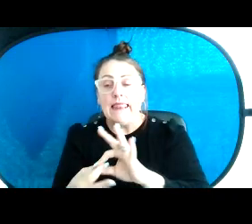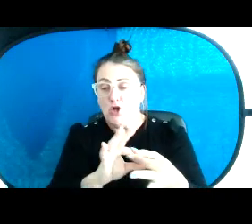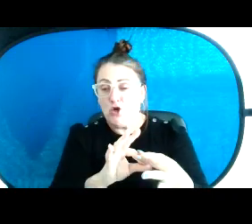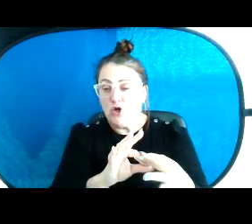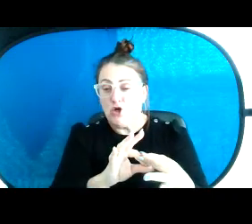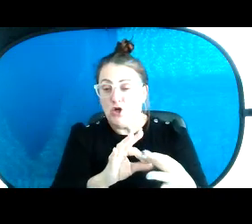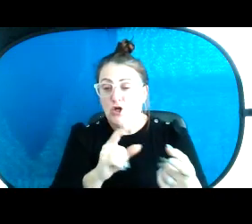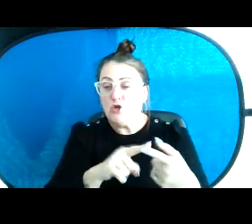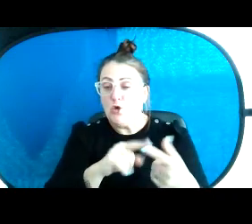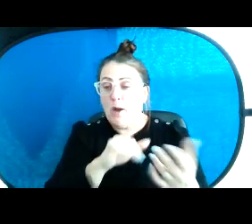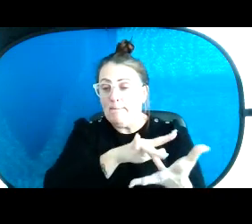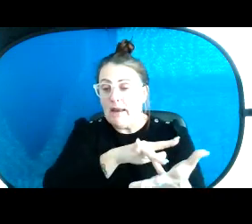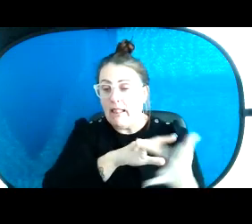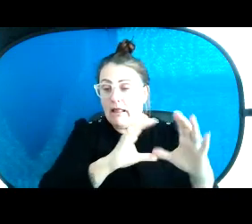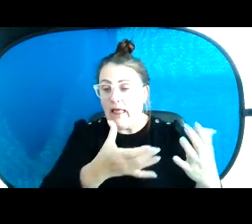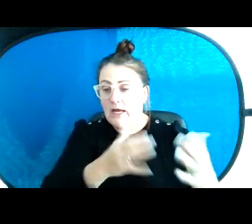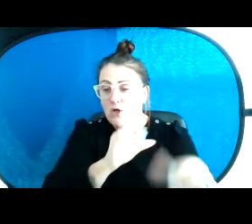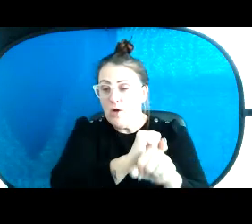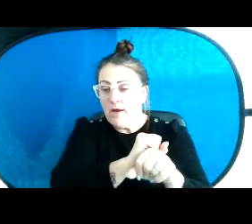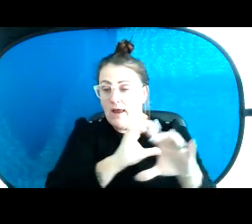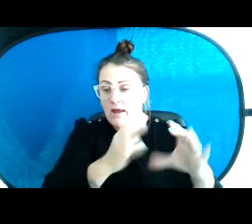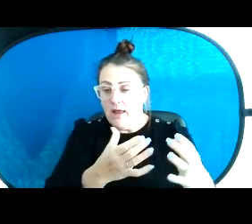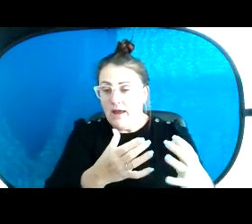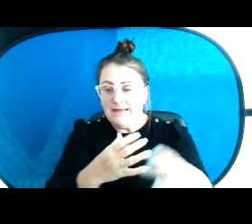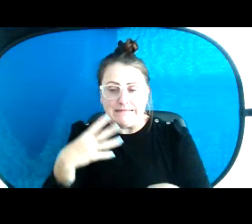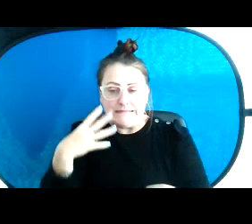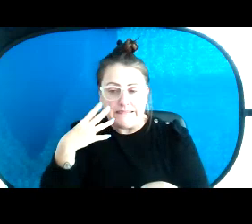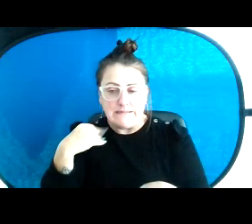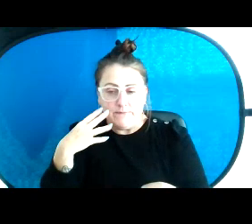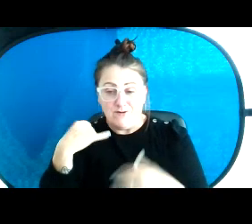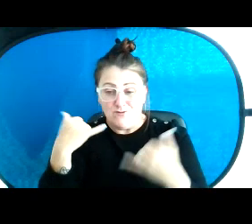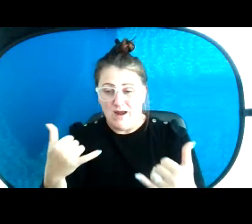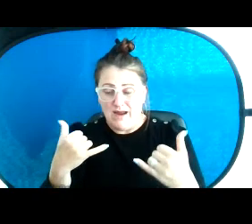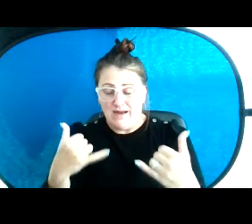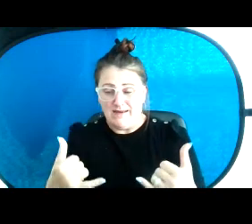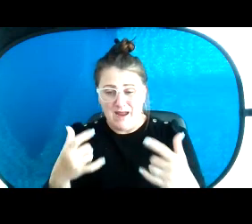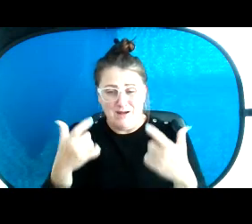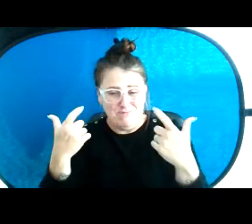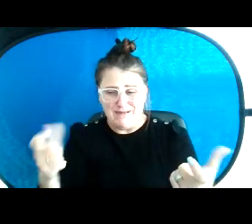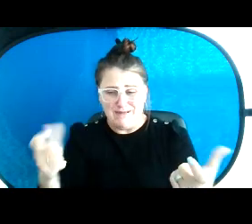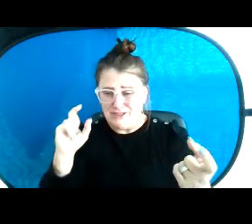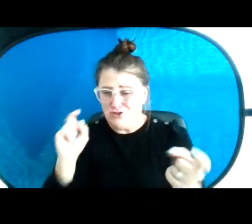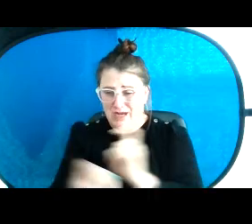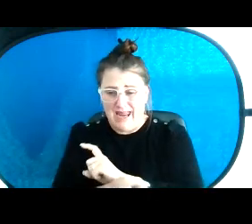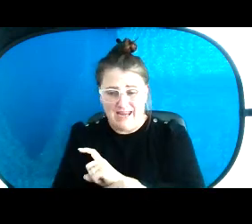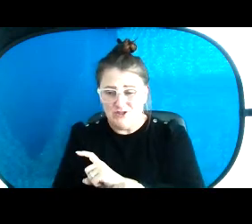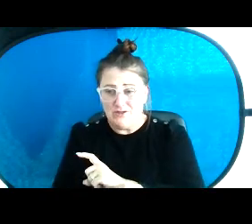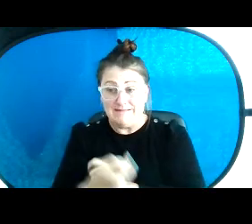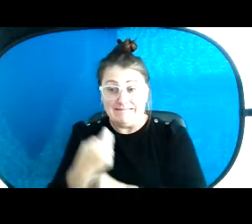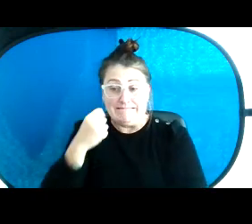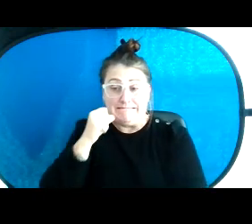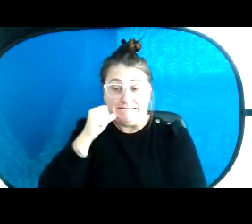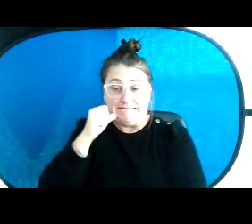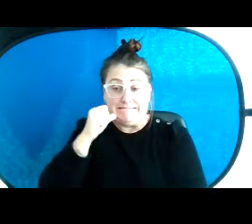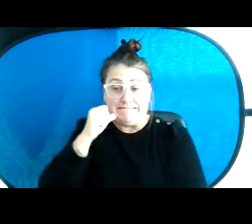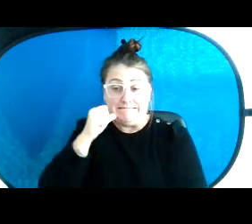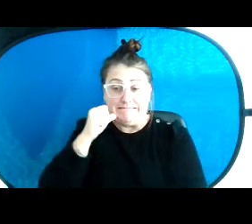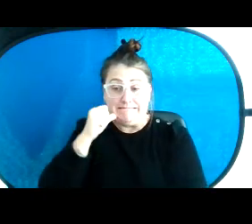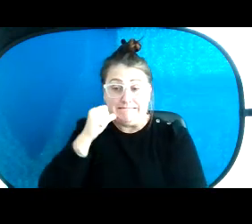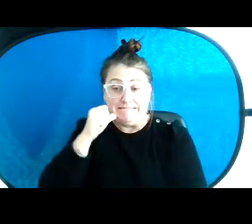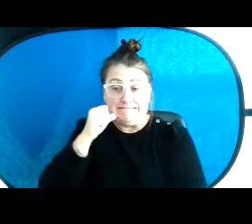class as the region experiences major economic change. Yesterday, as was mentioned, I attended a tour